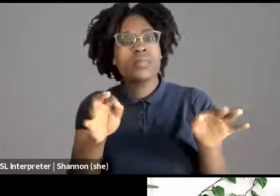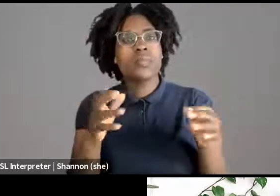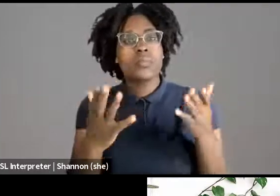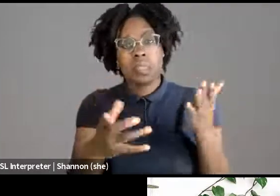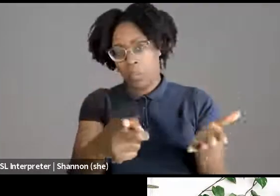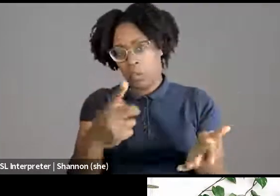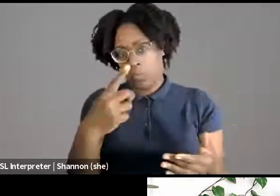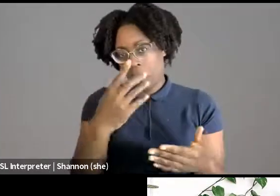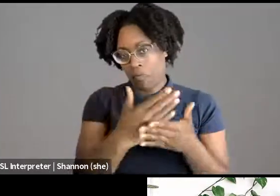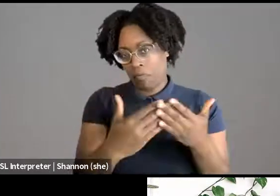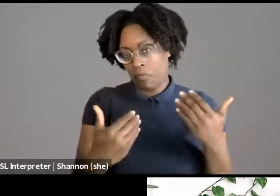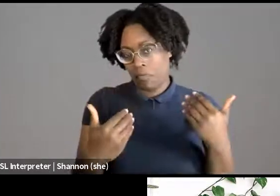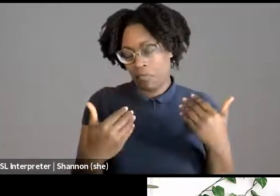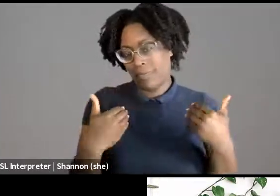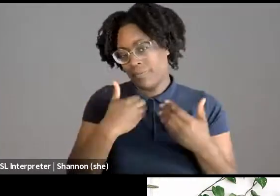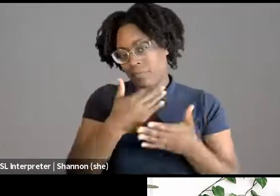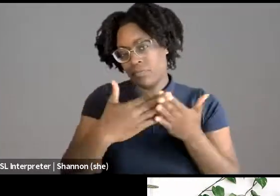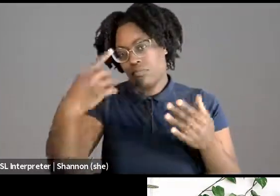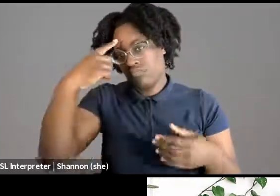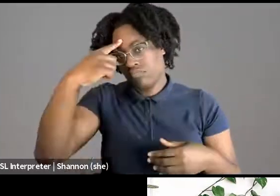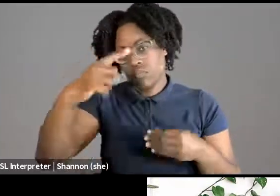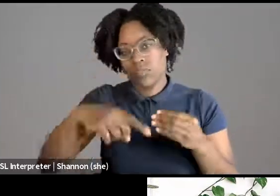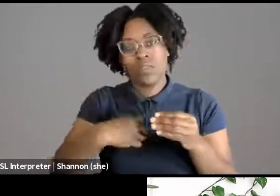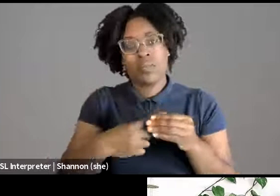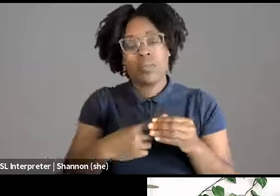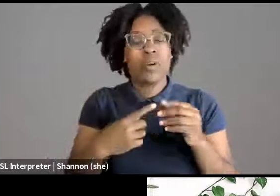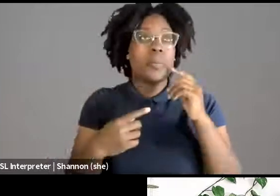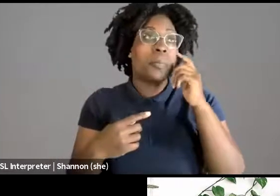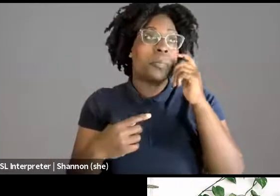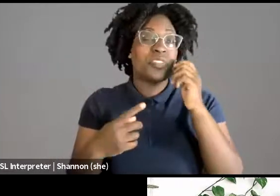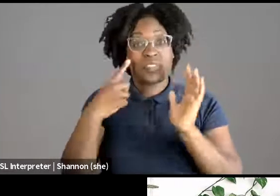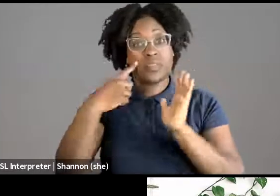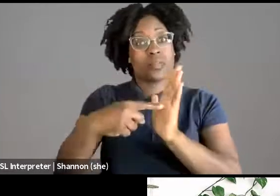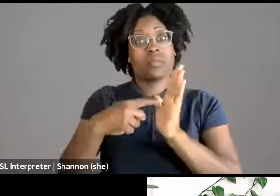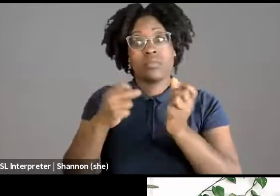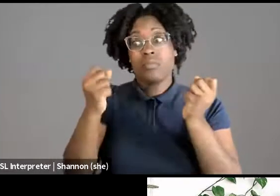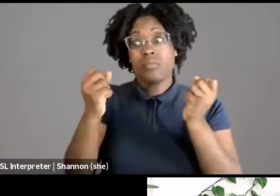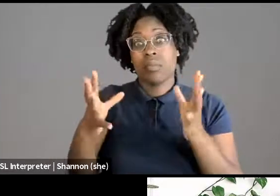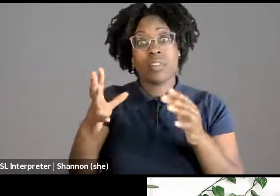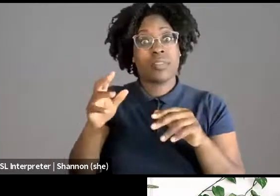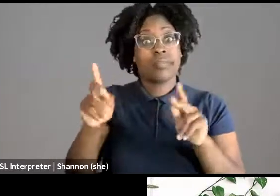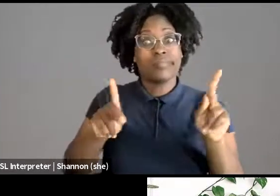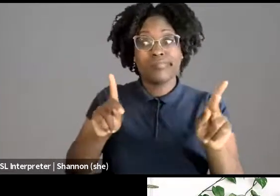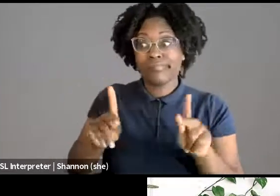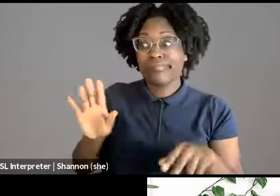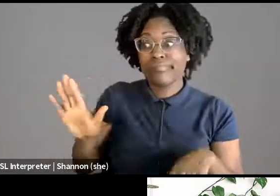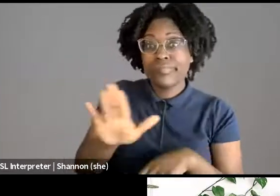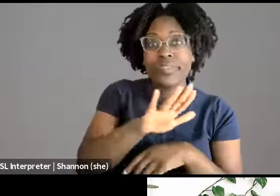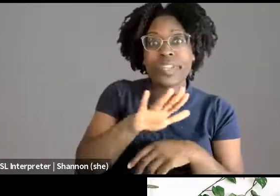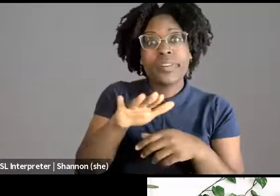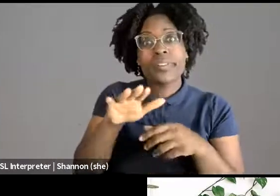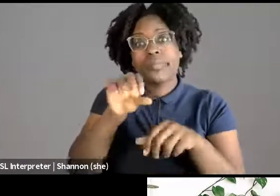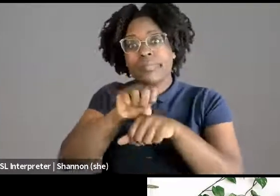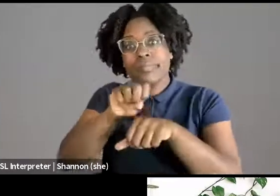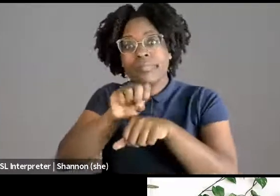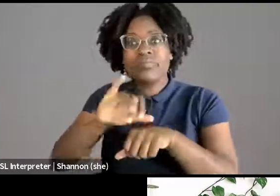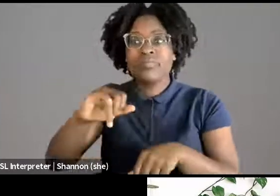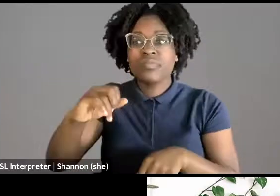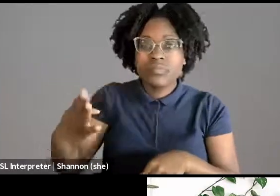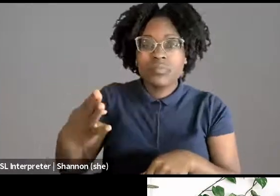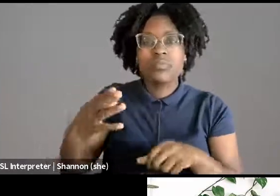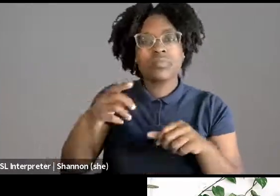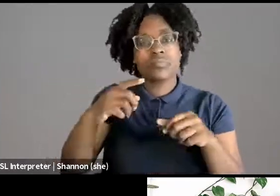this are working in their workplaces on diversity and inclusion. They're working on creating change in their workplaces. Are there